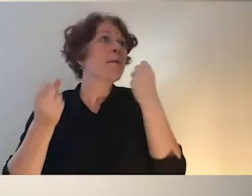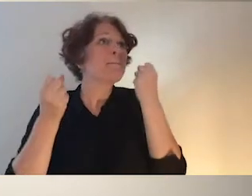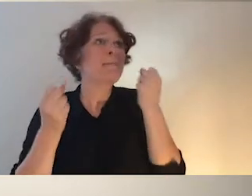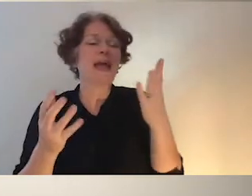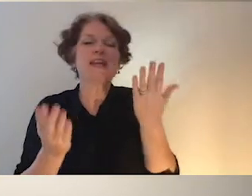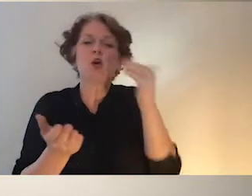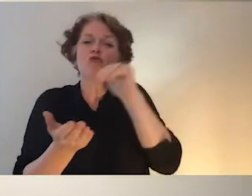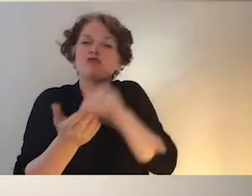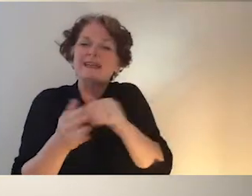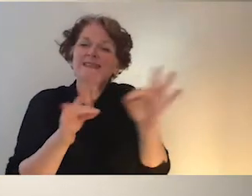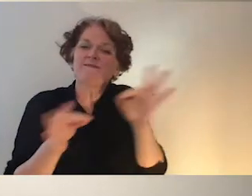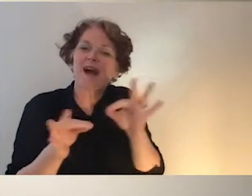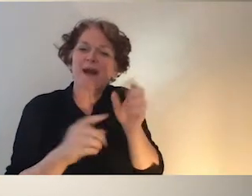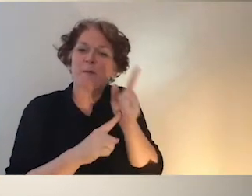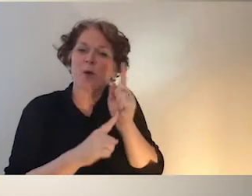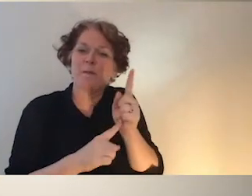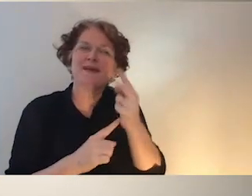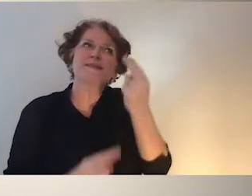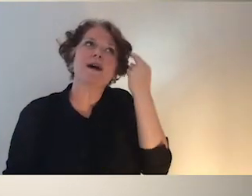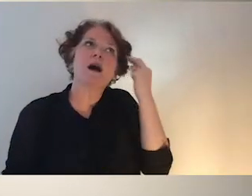redefined moments that are worth celebrating.